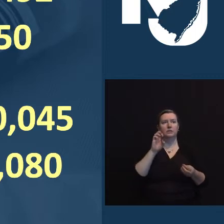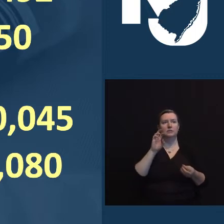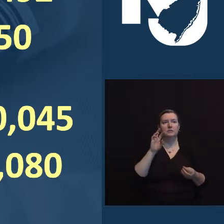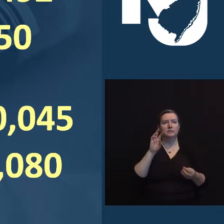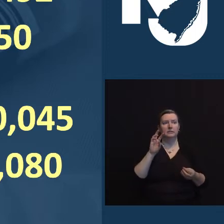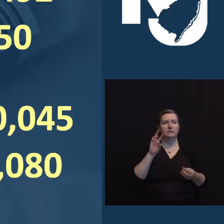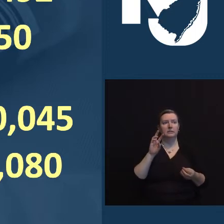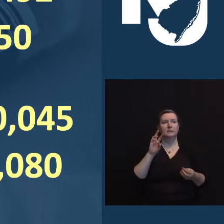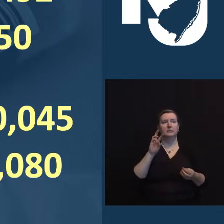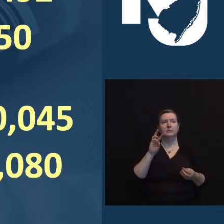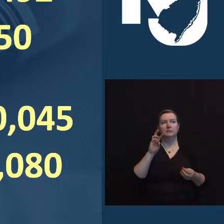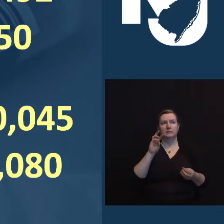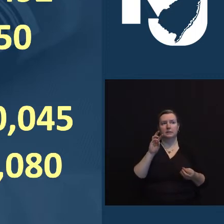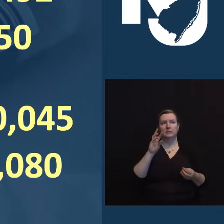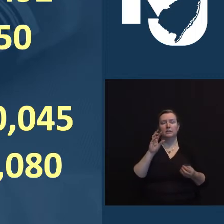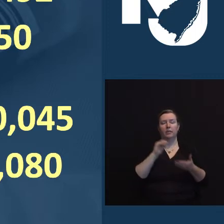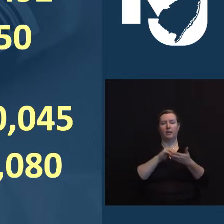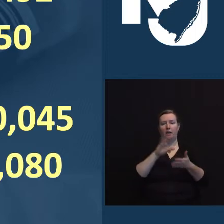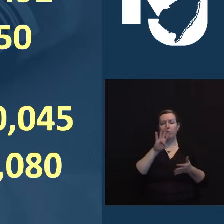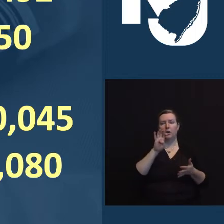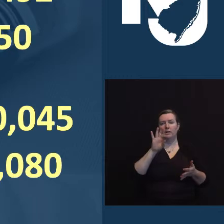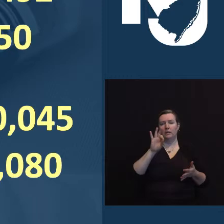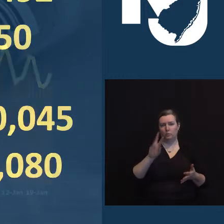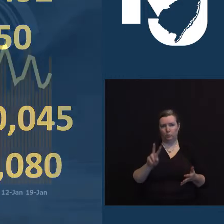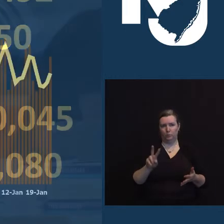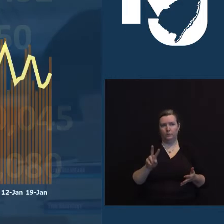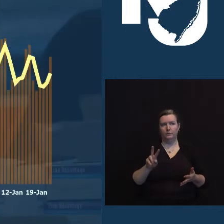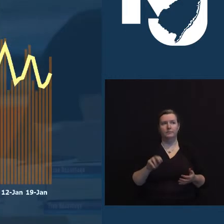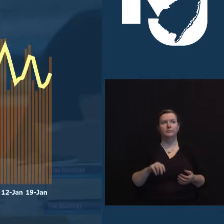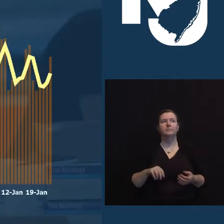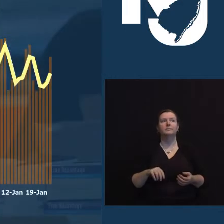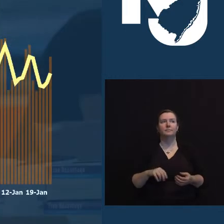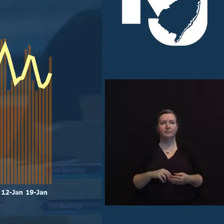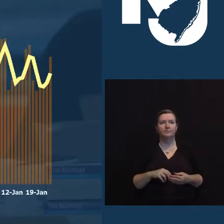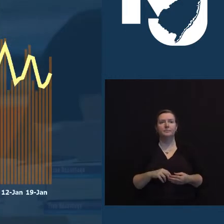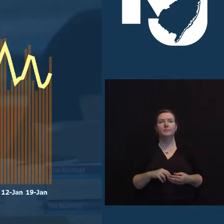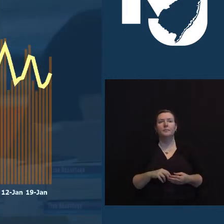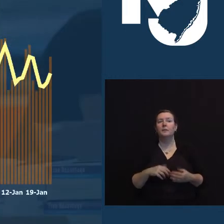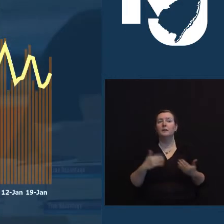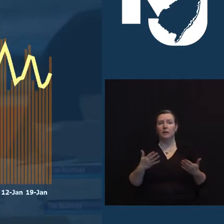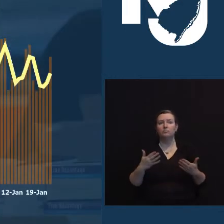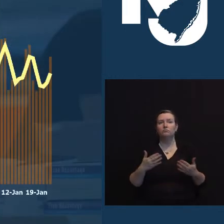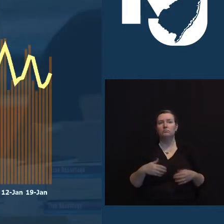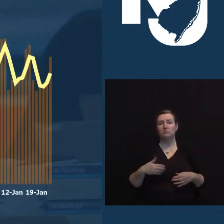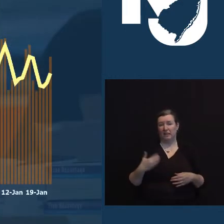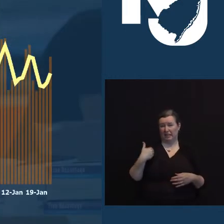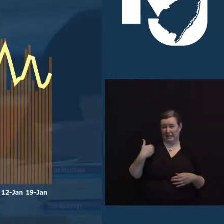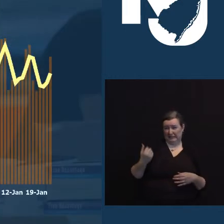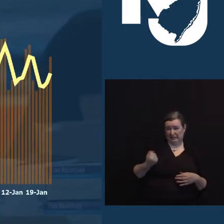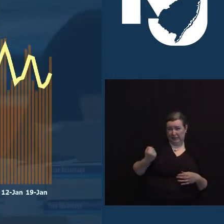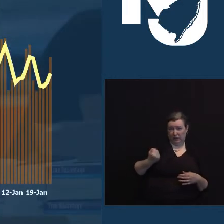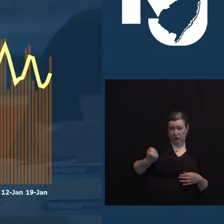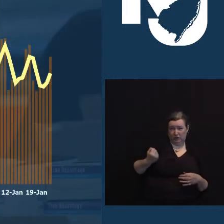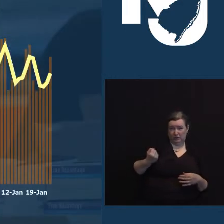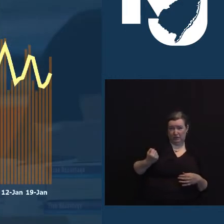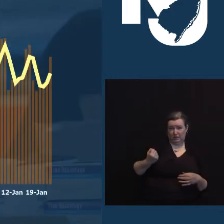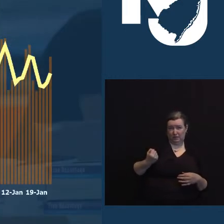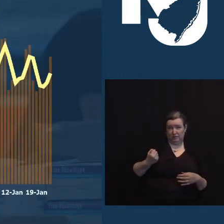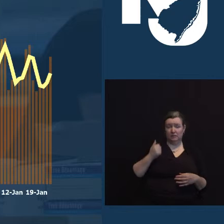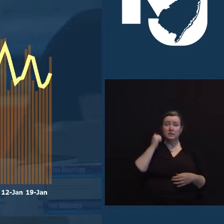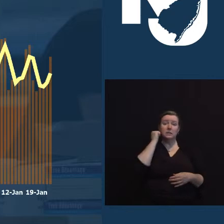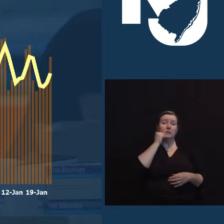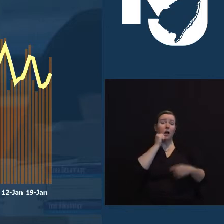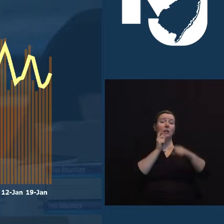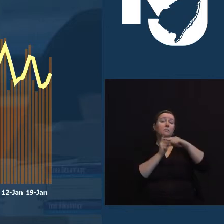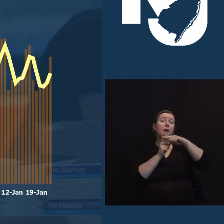676,537 in total cumulatively. The positivity rate for last Saturday, now it's because it's a Saturday, fewer tests were